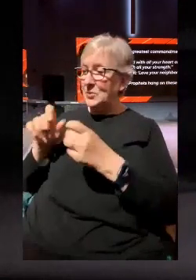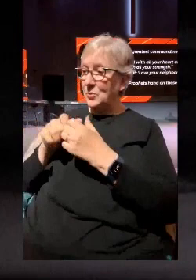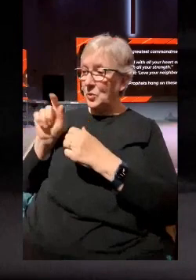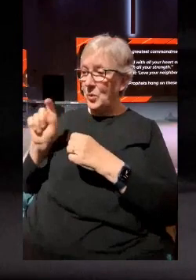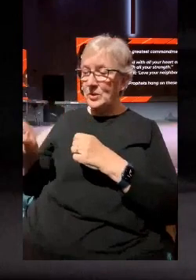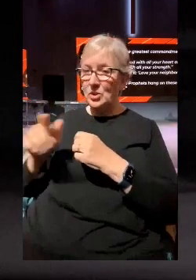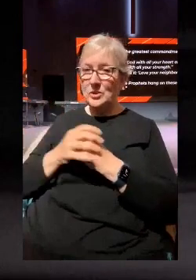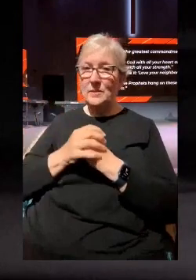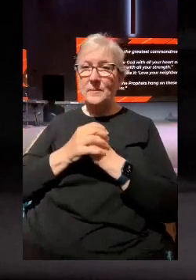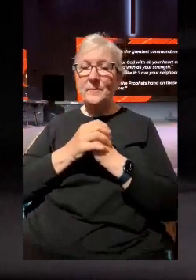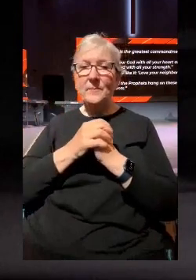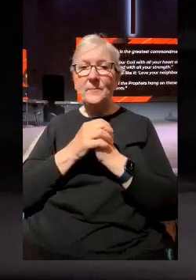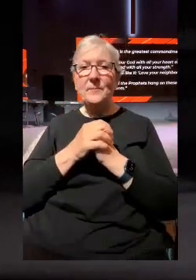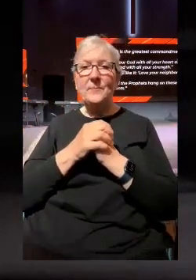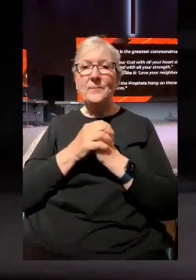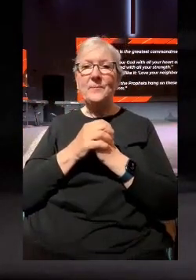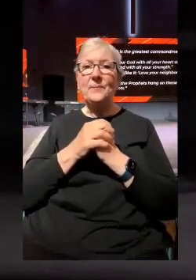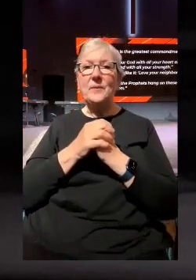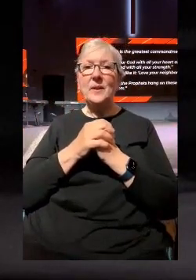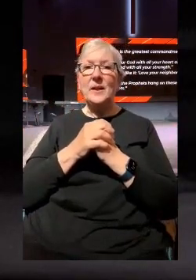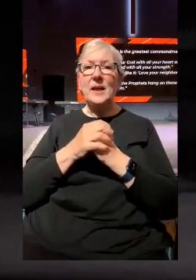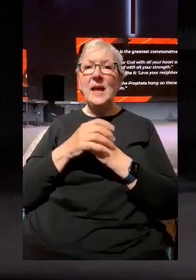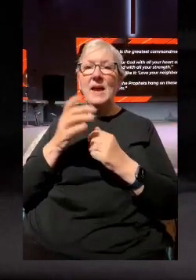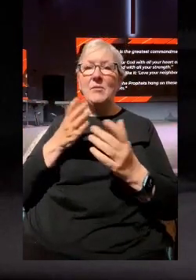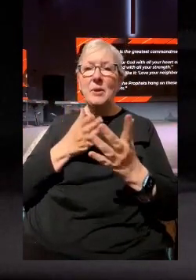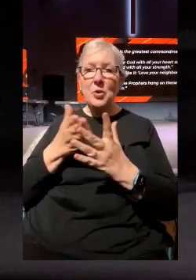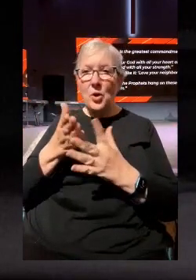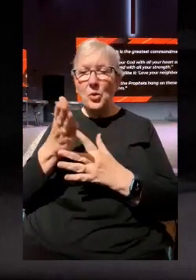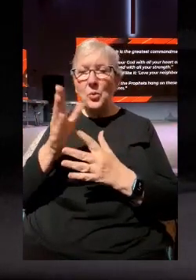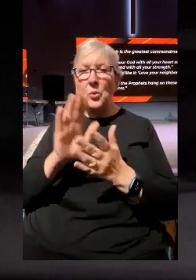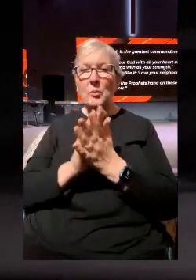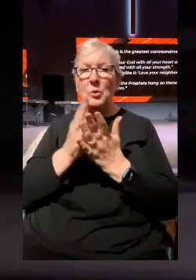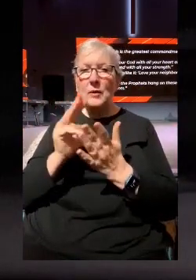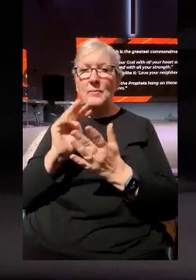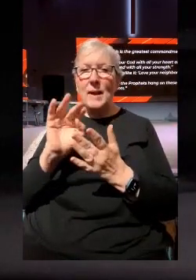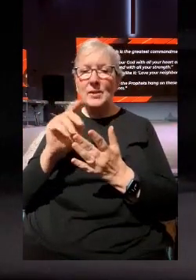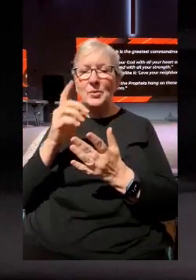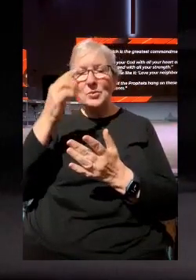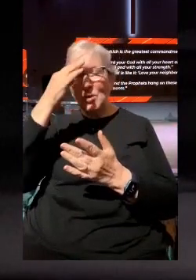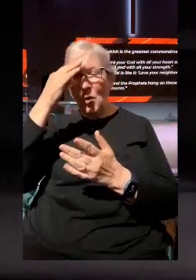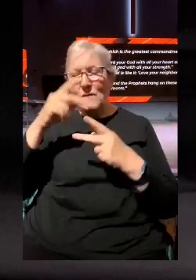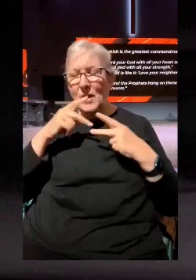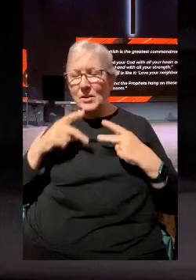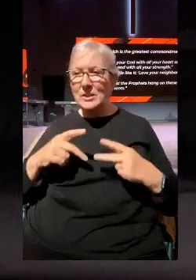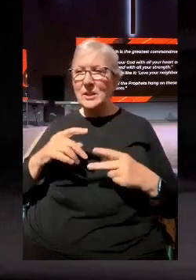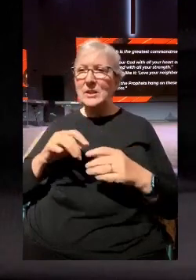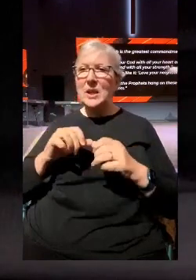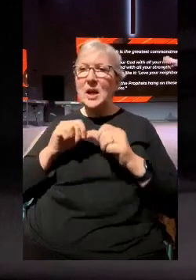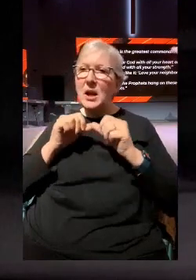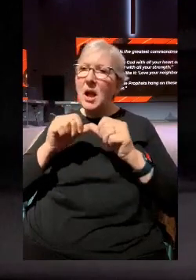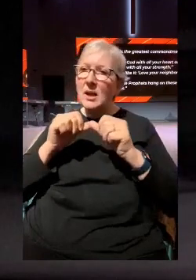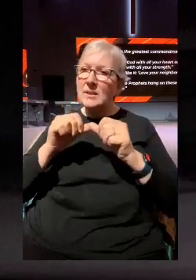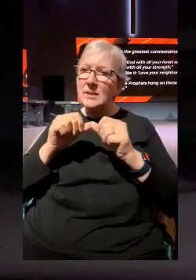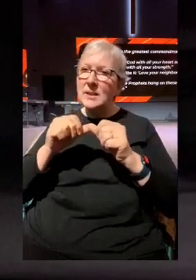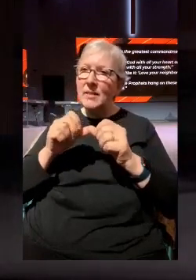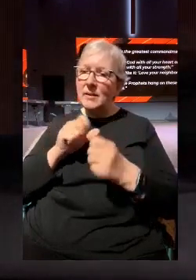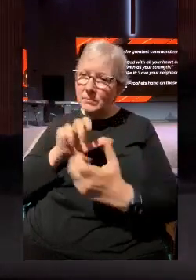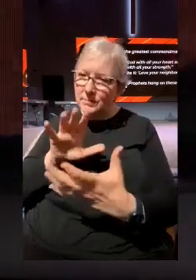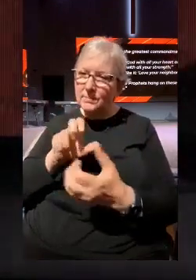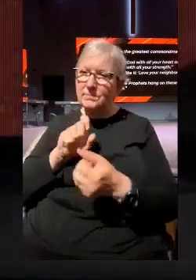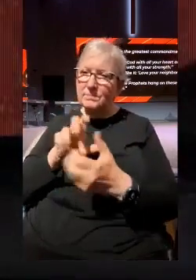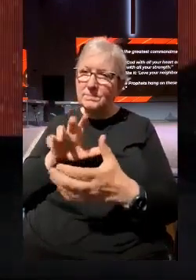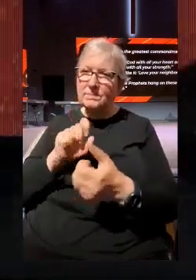on this for a moment. If you've been walking with us through the book of Matthew, you know that the Pharisees are constantly being schooled by Jesus, but they keep coming back for